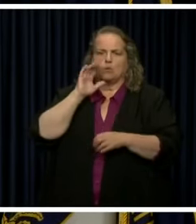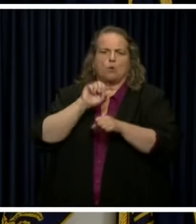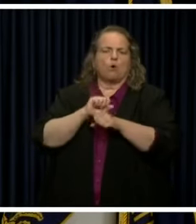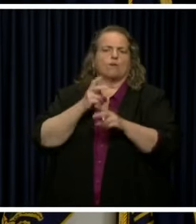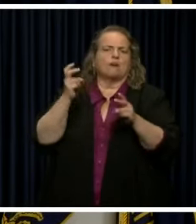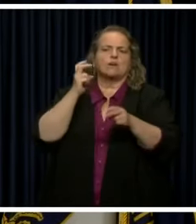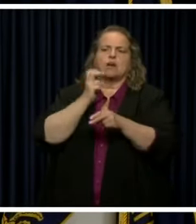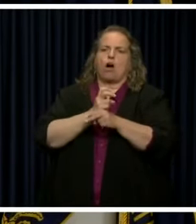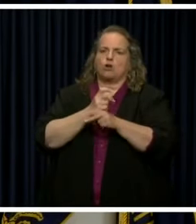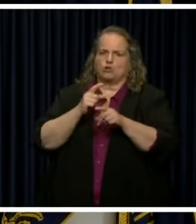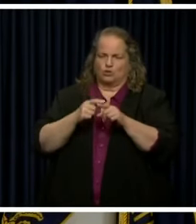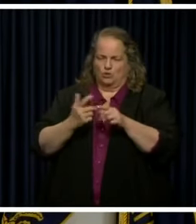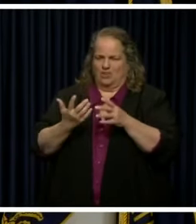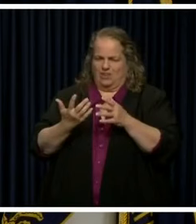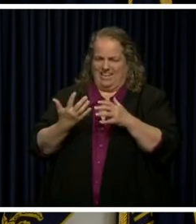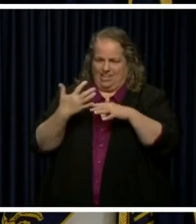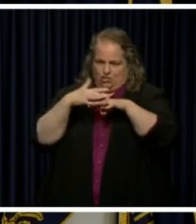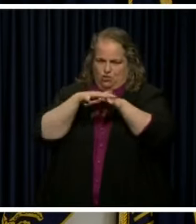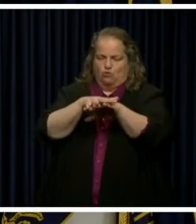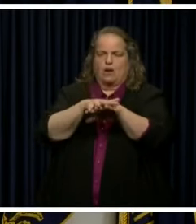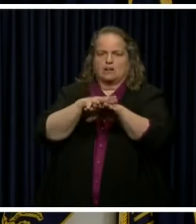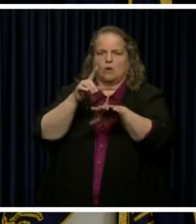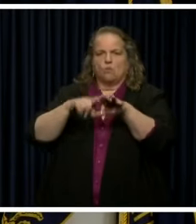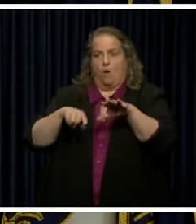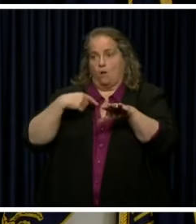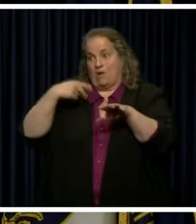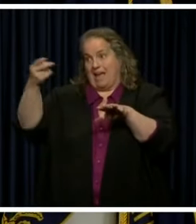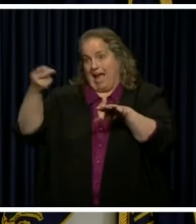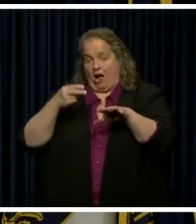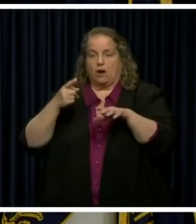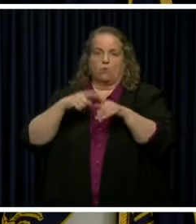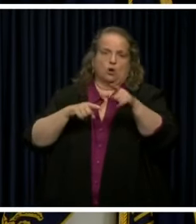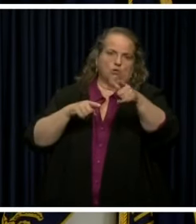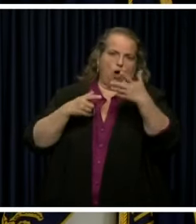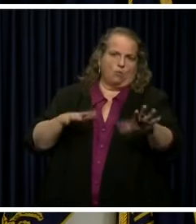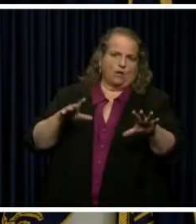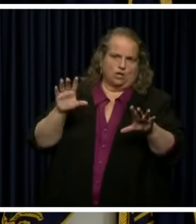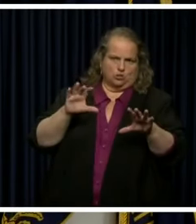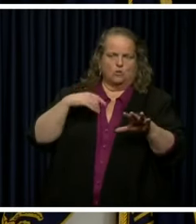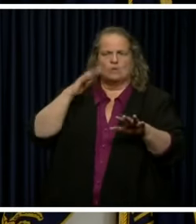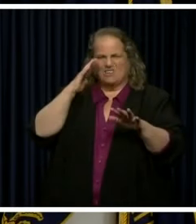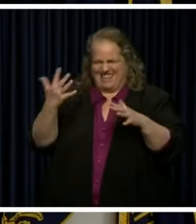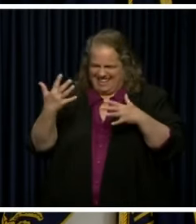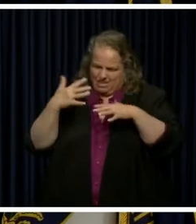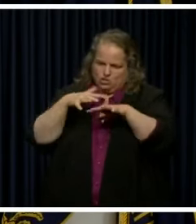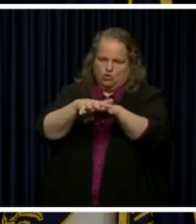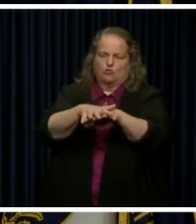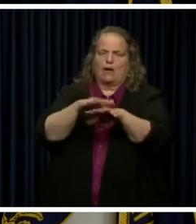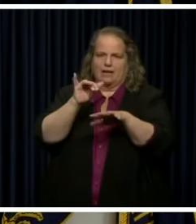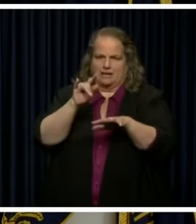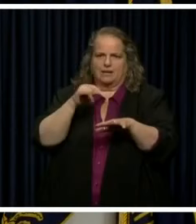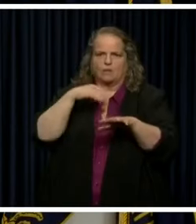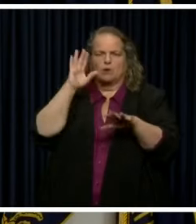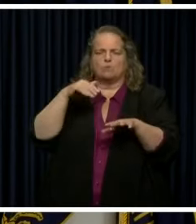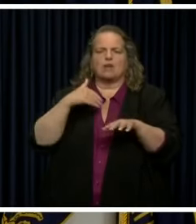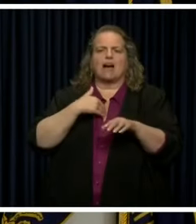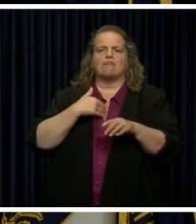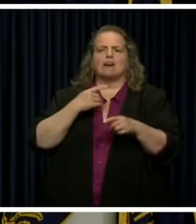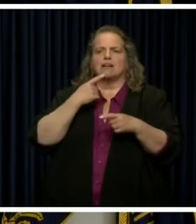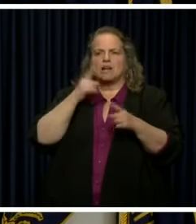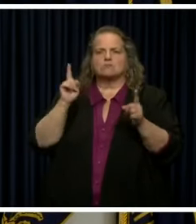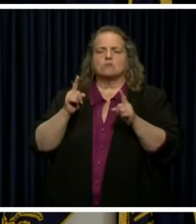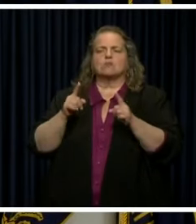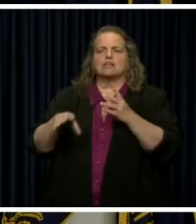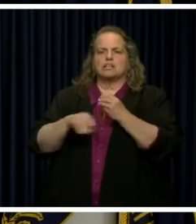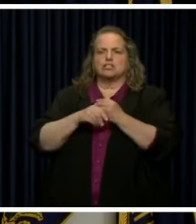hard to integrate this with what you already do. We actually hope to have an announcement about some additional help that we're